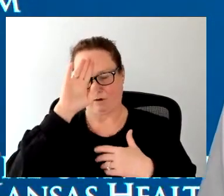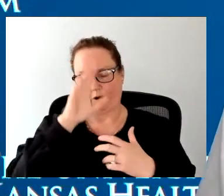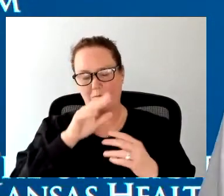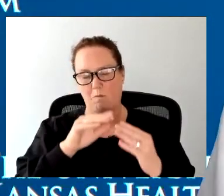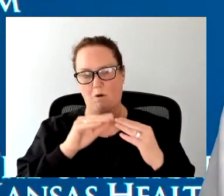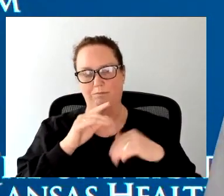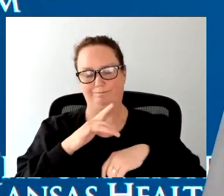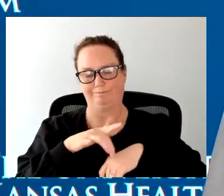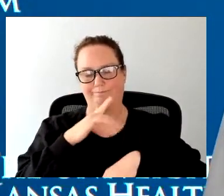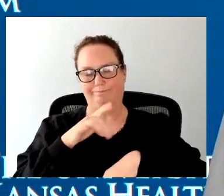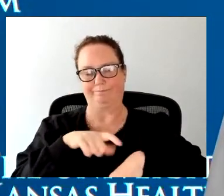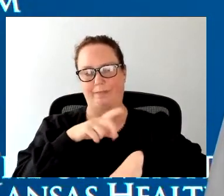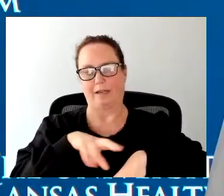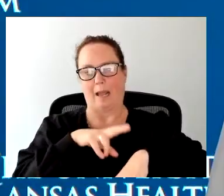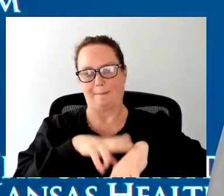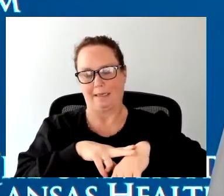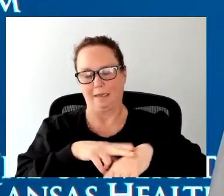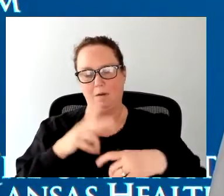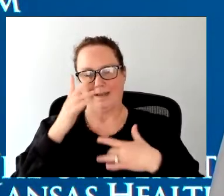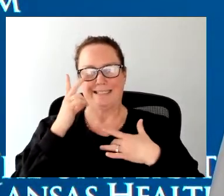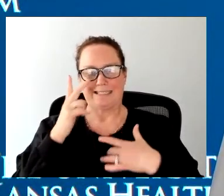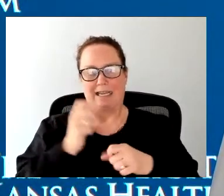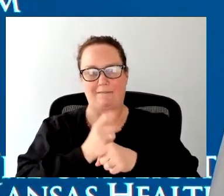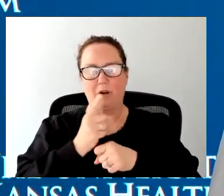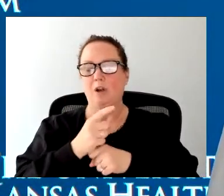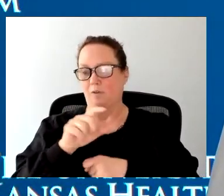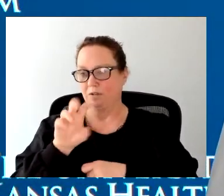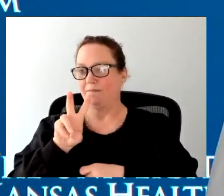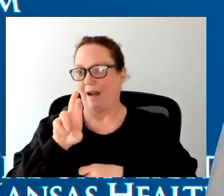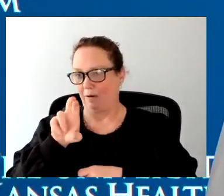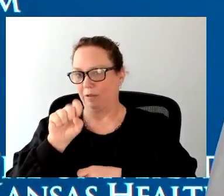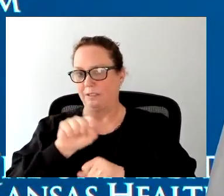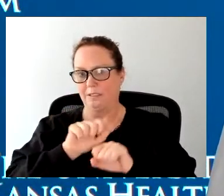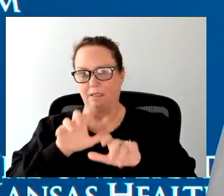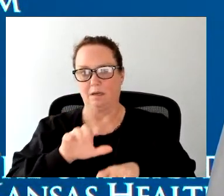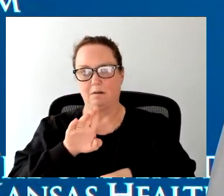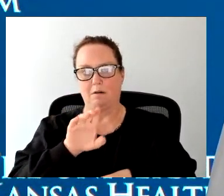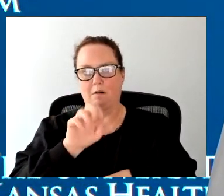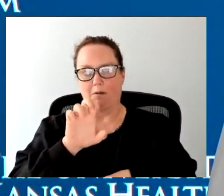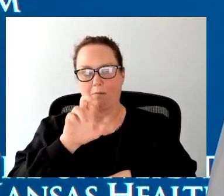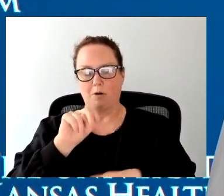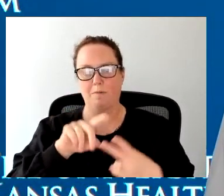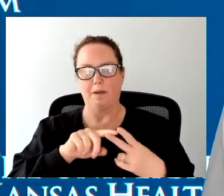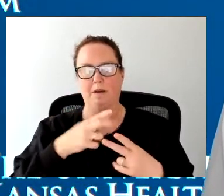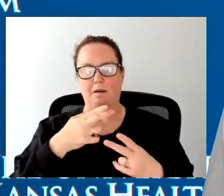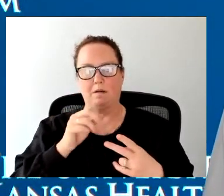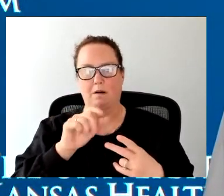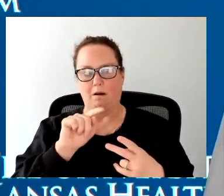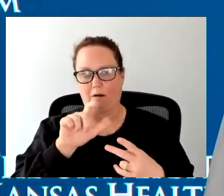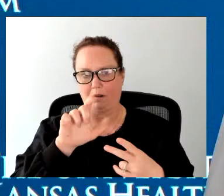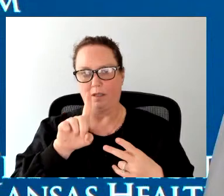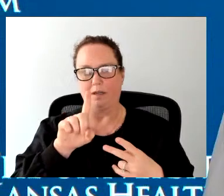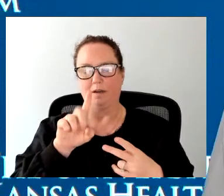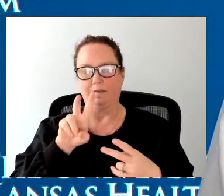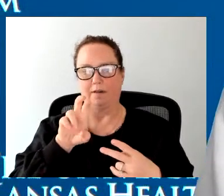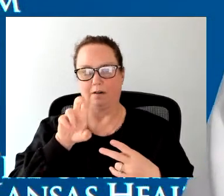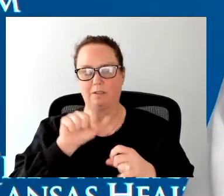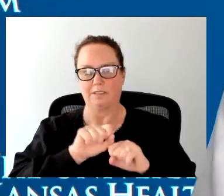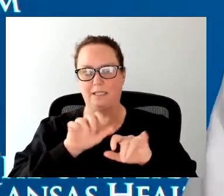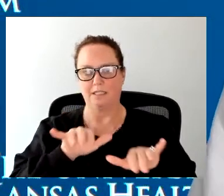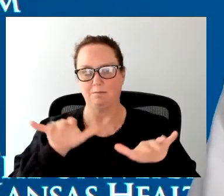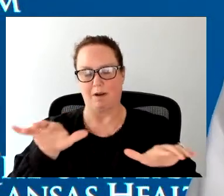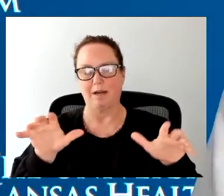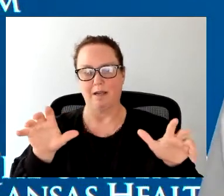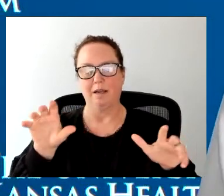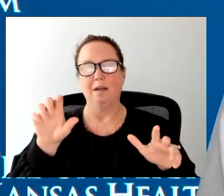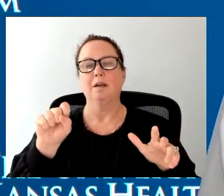year. There are other viruses that the ticks can spread as well. Bourbon virus and Heartland virus are two of the main ones as well. So there